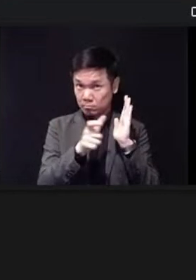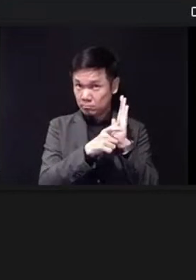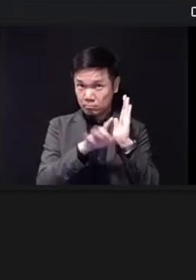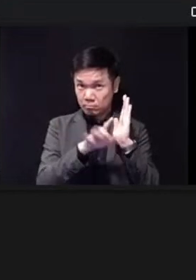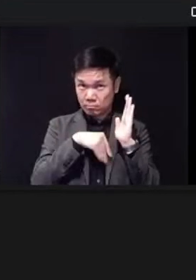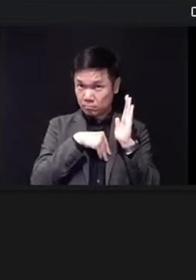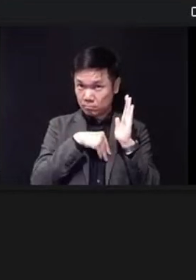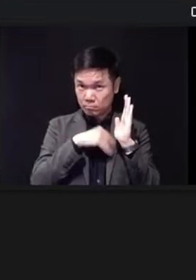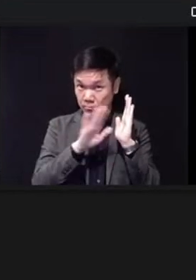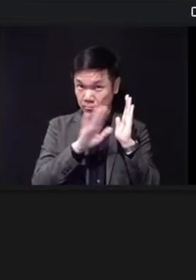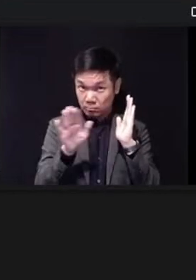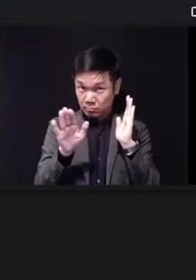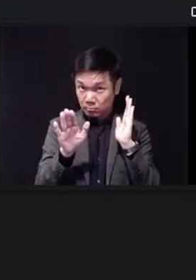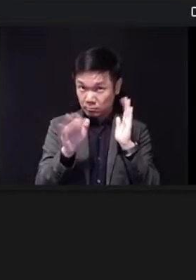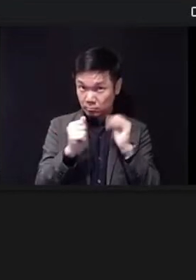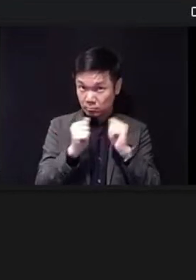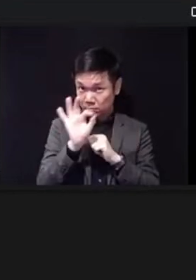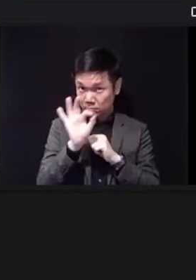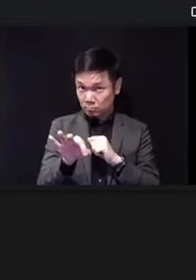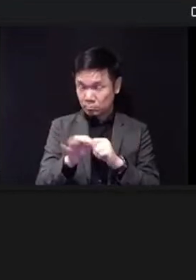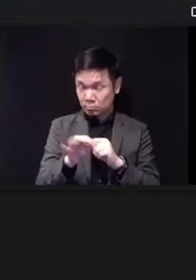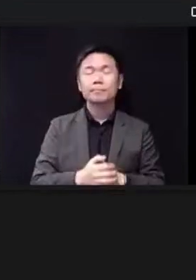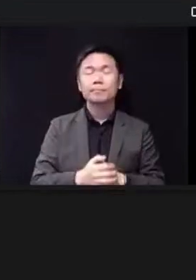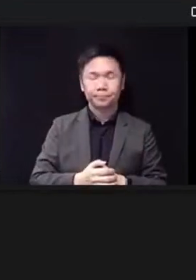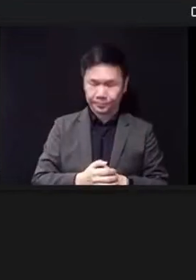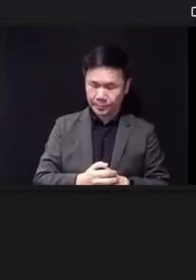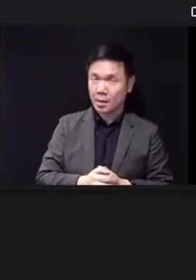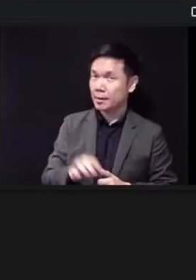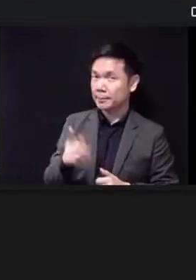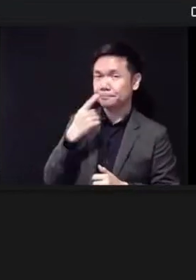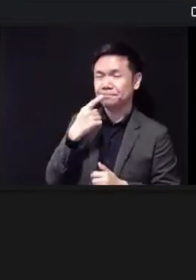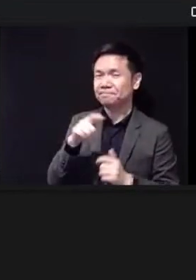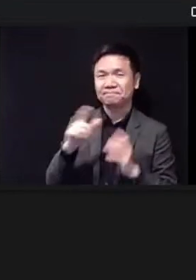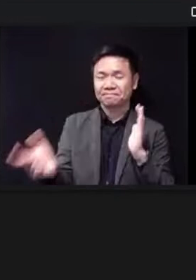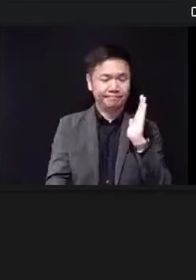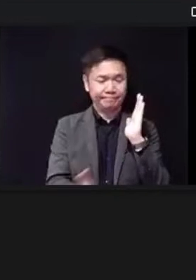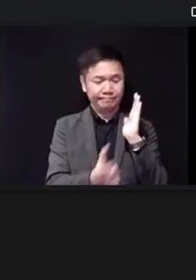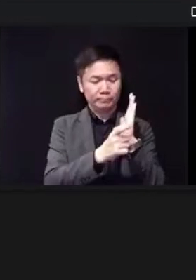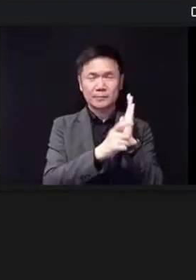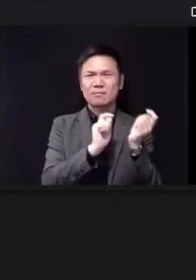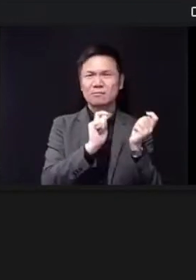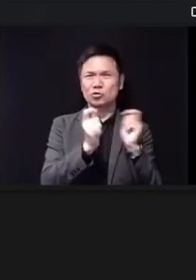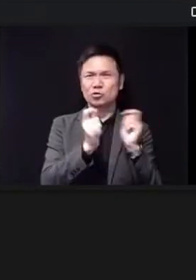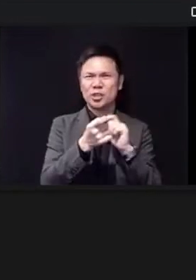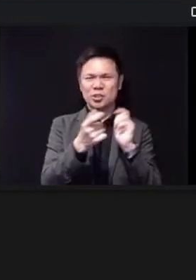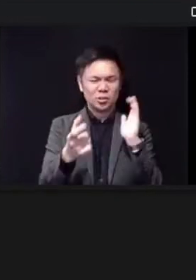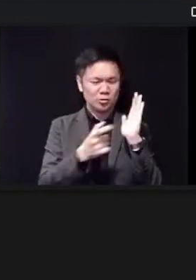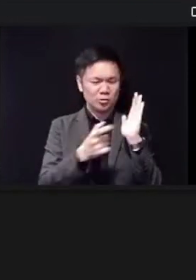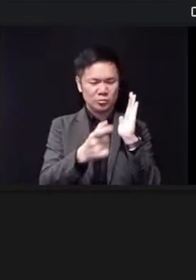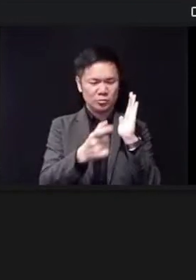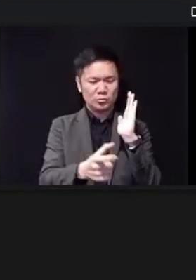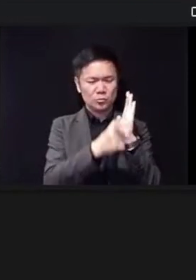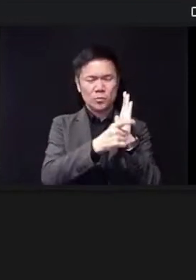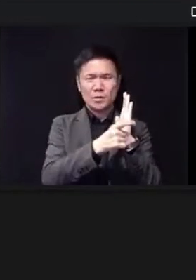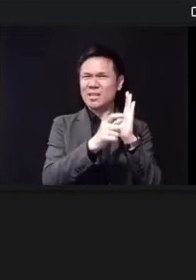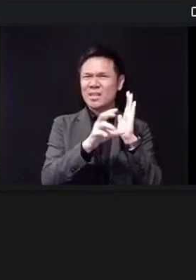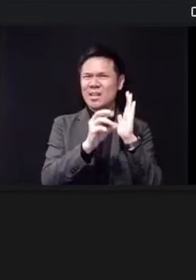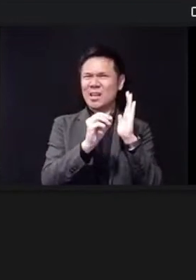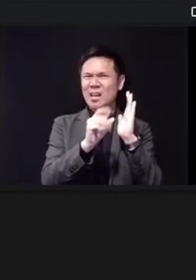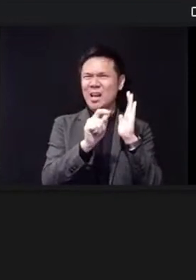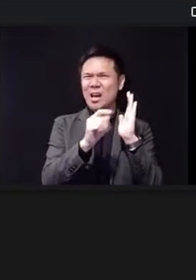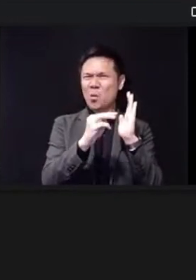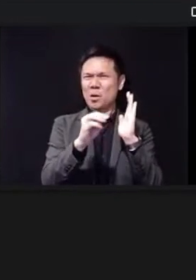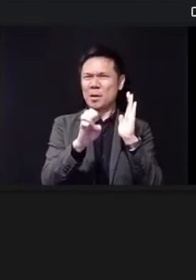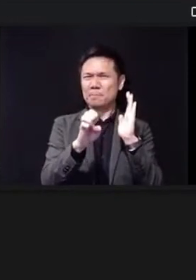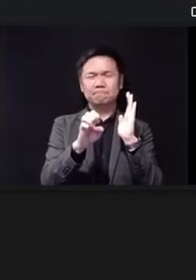Thank you so much. So to clarify, we cannot go along with changing the outcome to the report here.